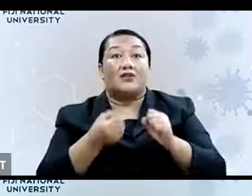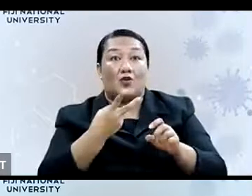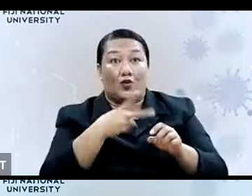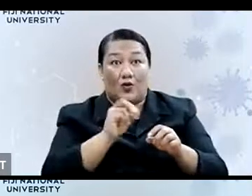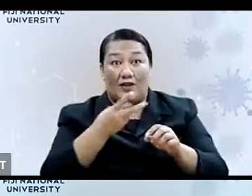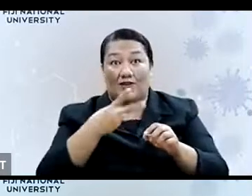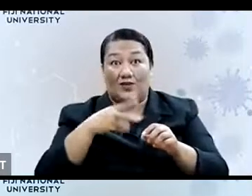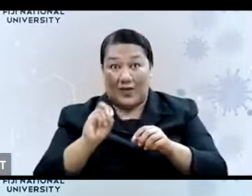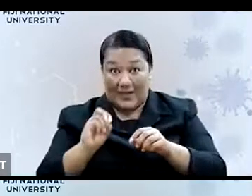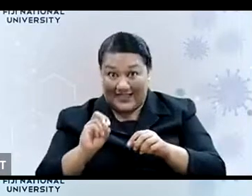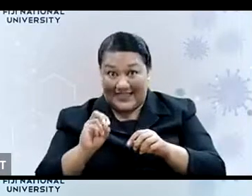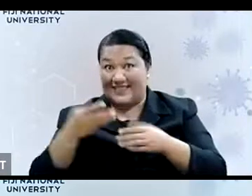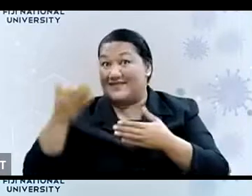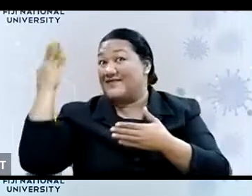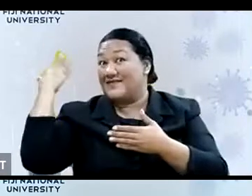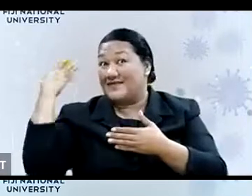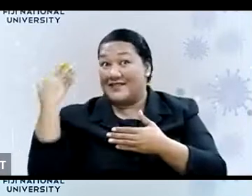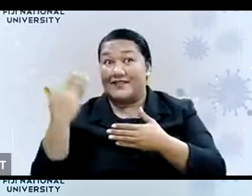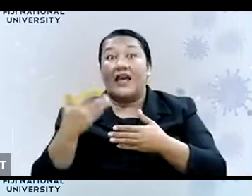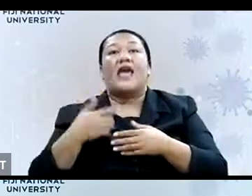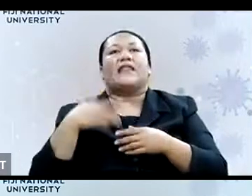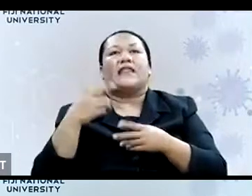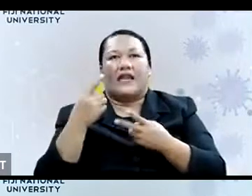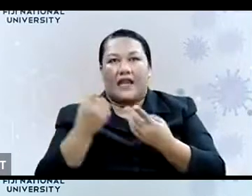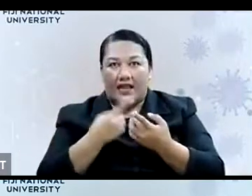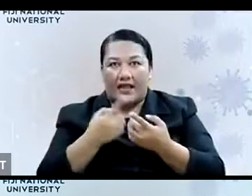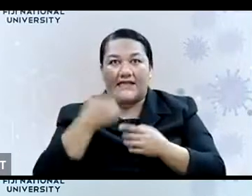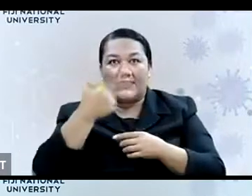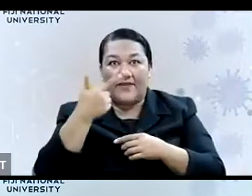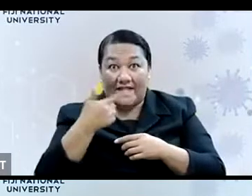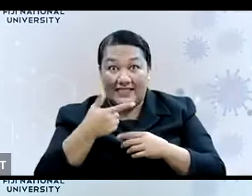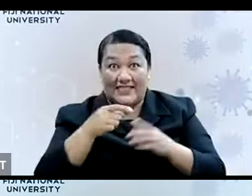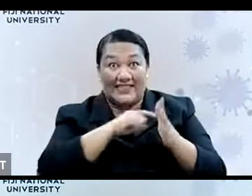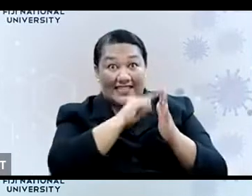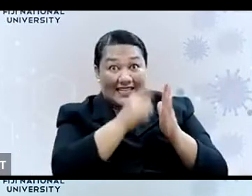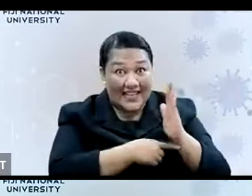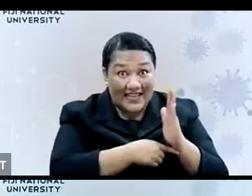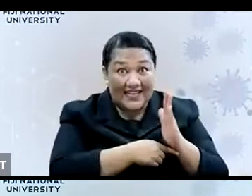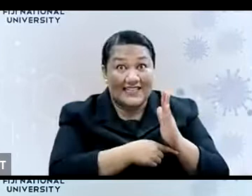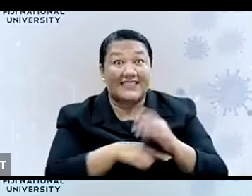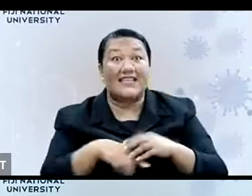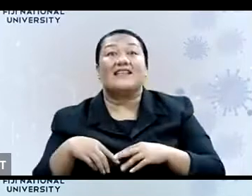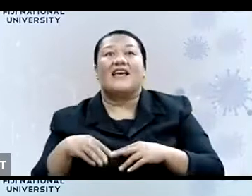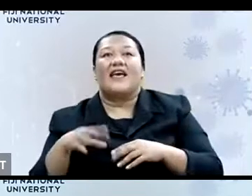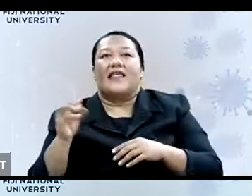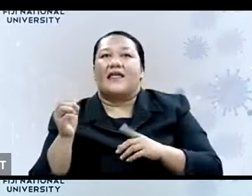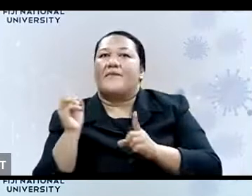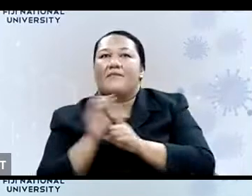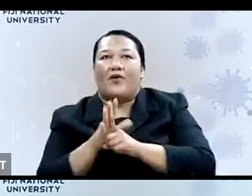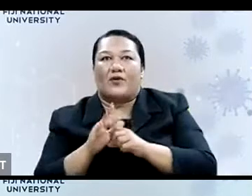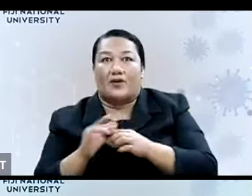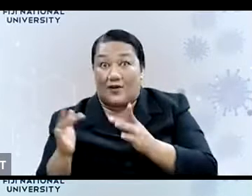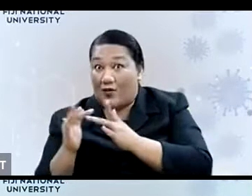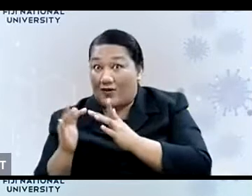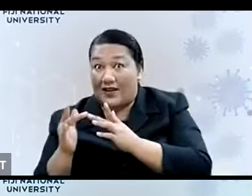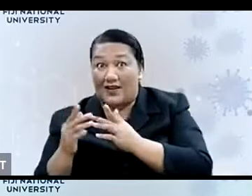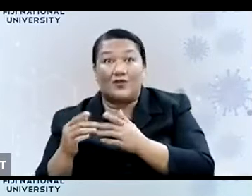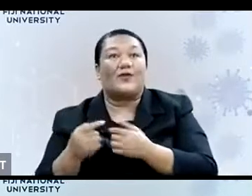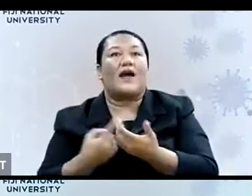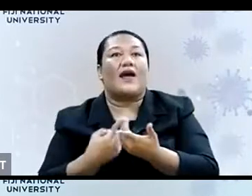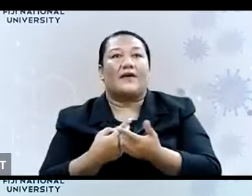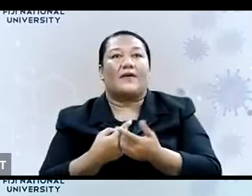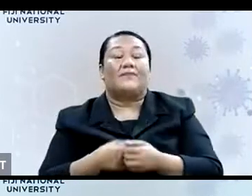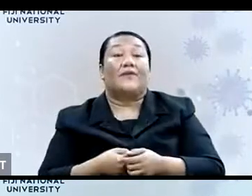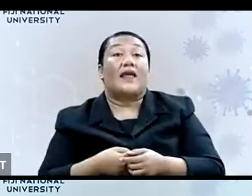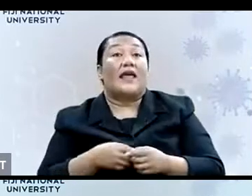had 17 cases. They were all imported or close contacts of imported cases. The response to those cases, including finding